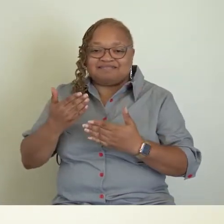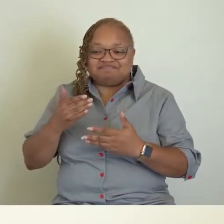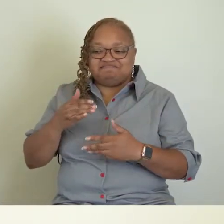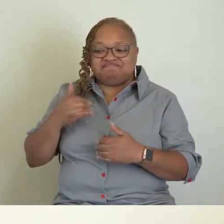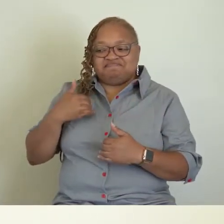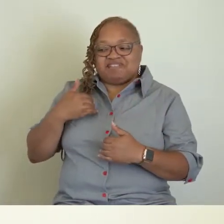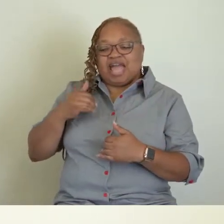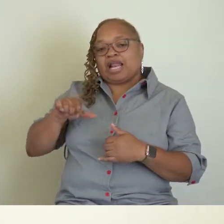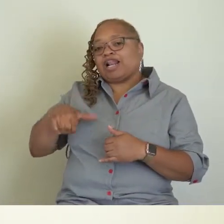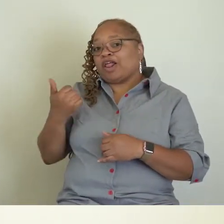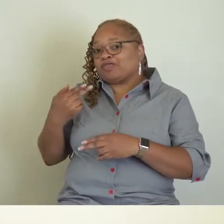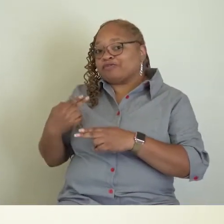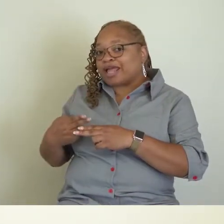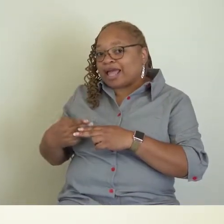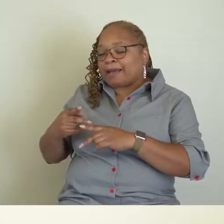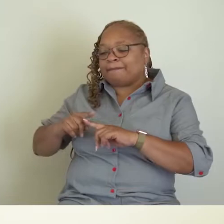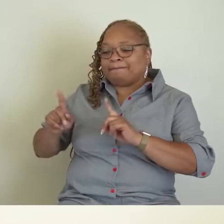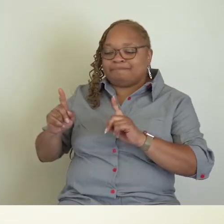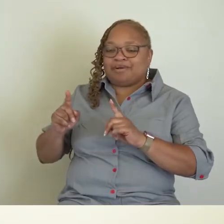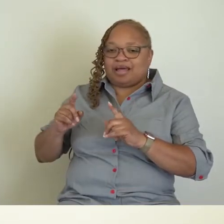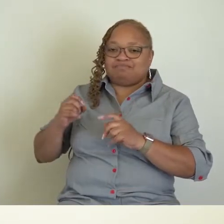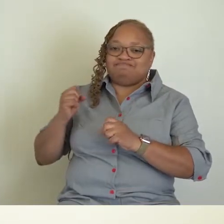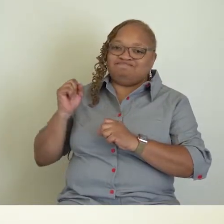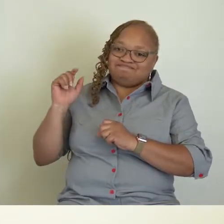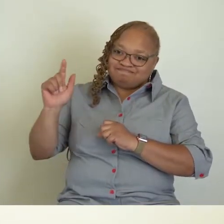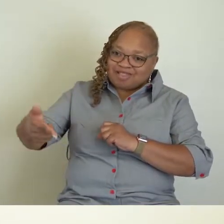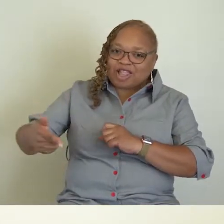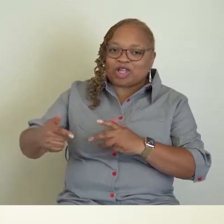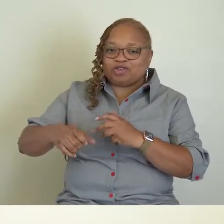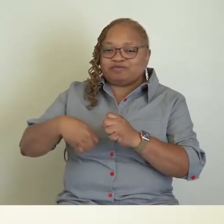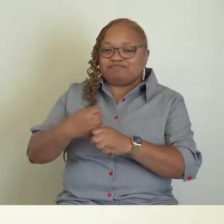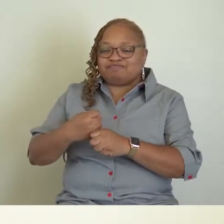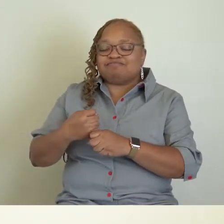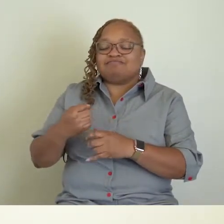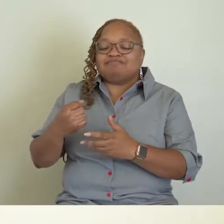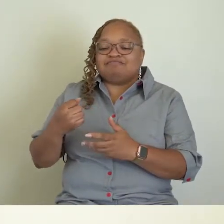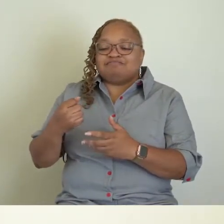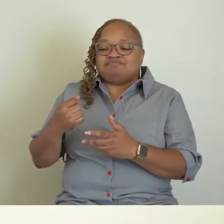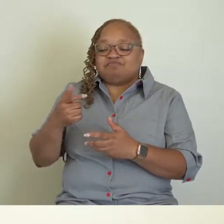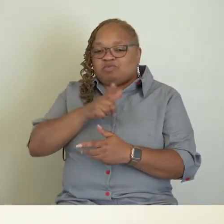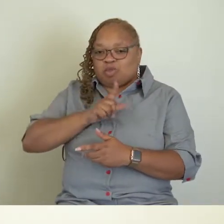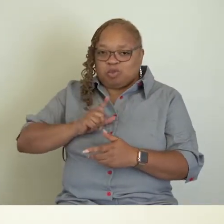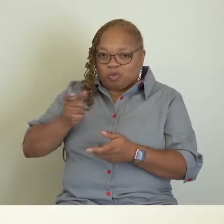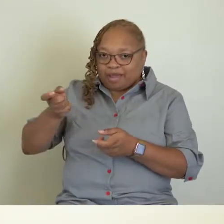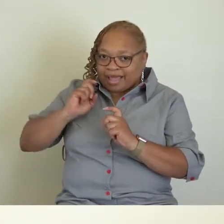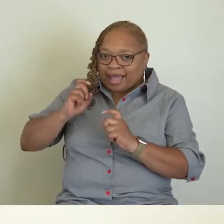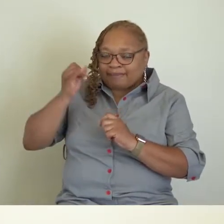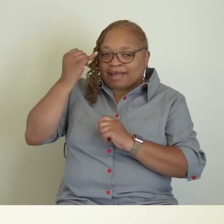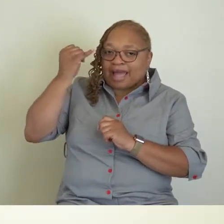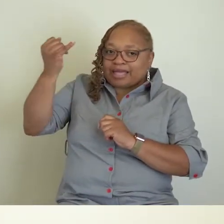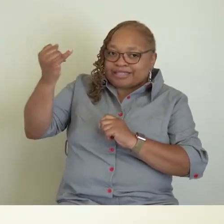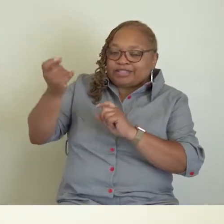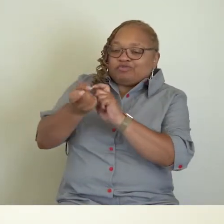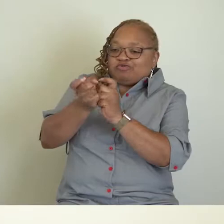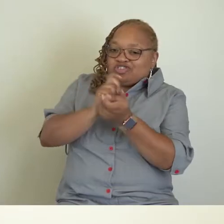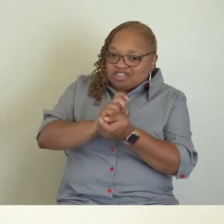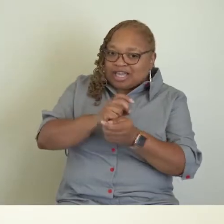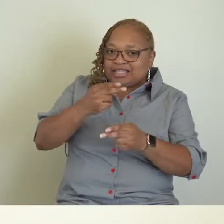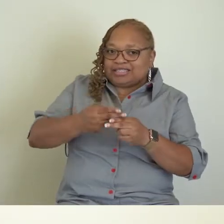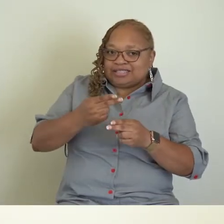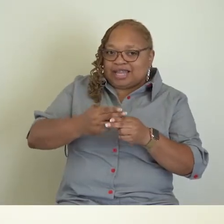And then years later, the Lord gave me the idea to change the name. I changed the name